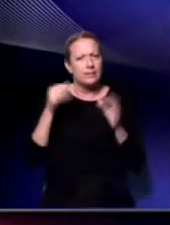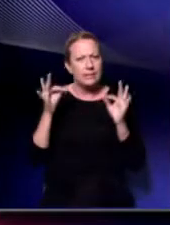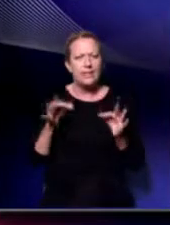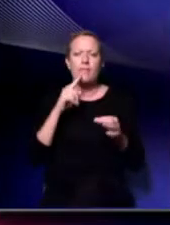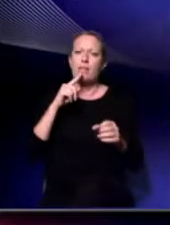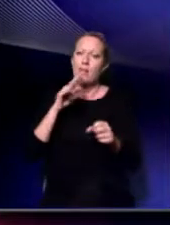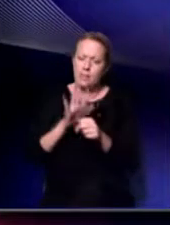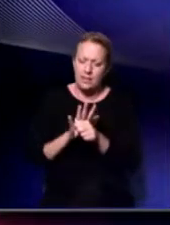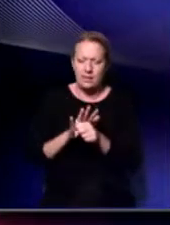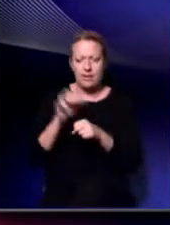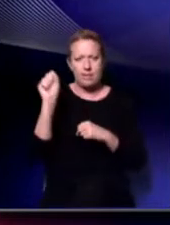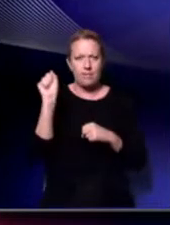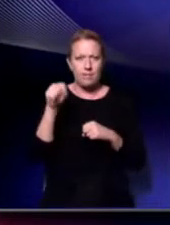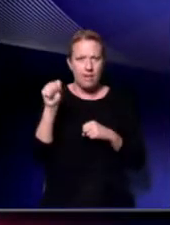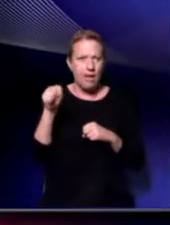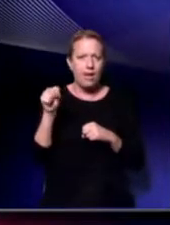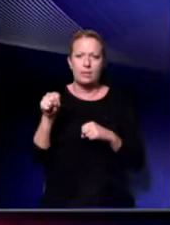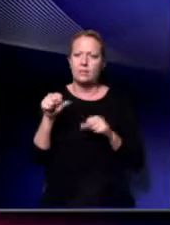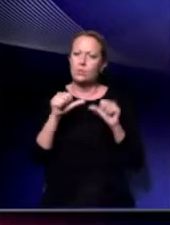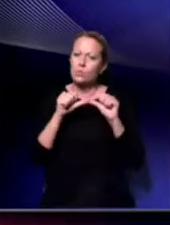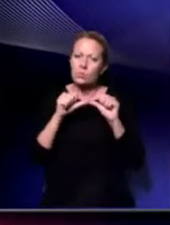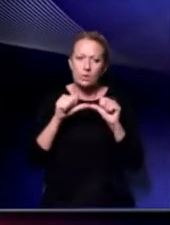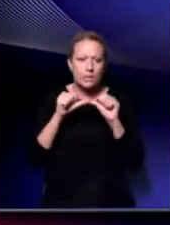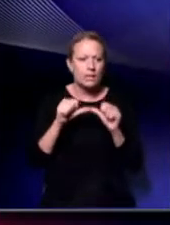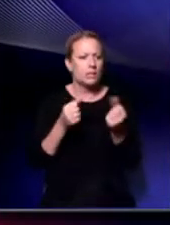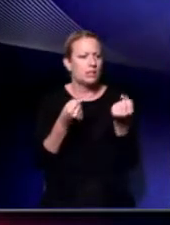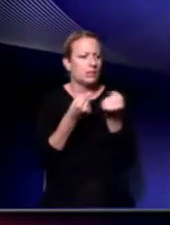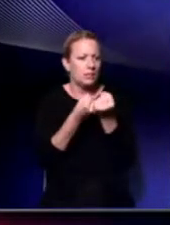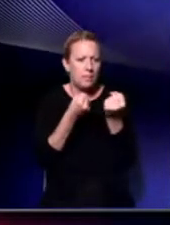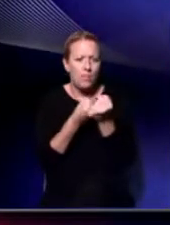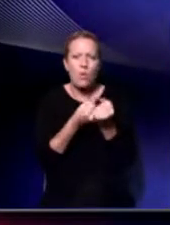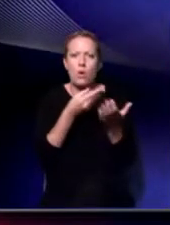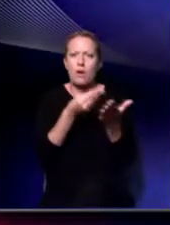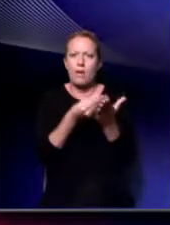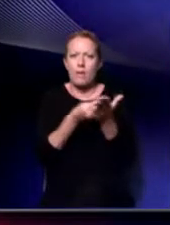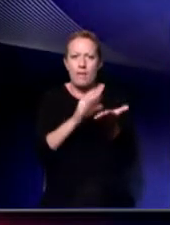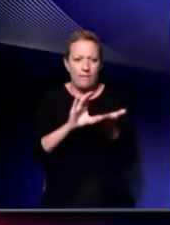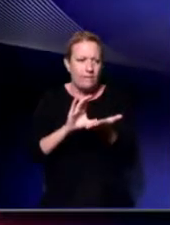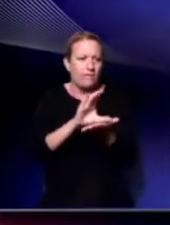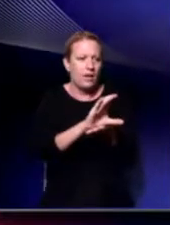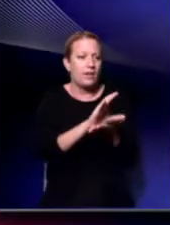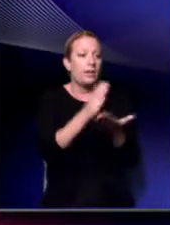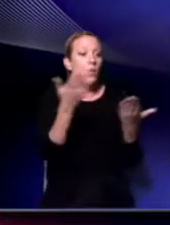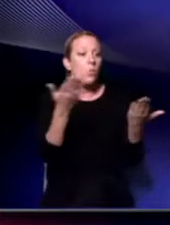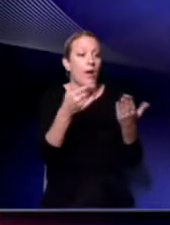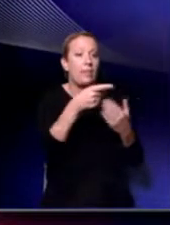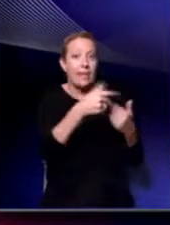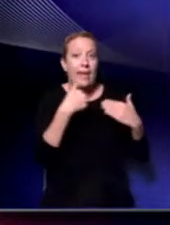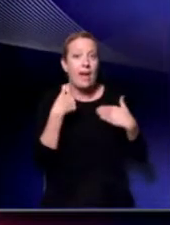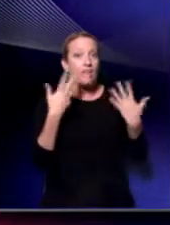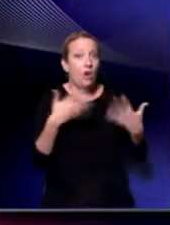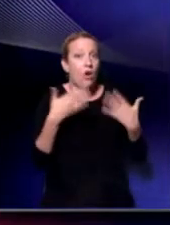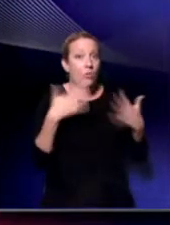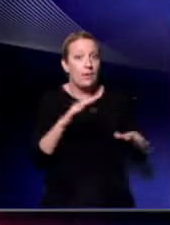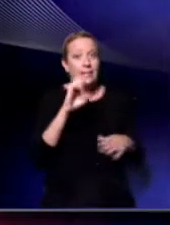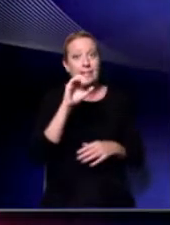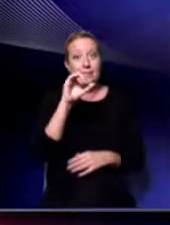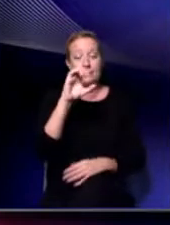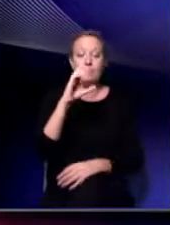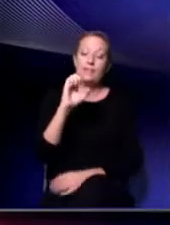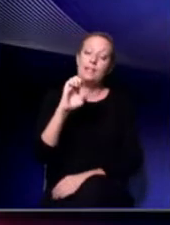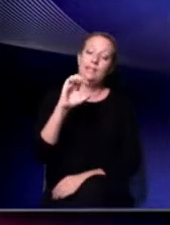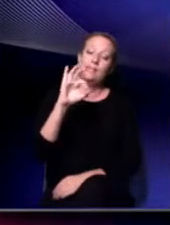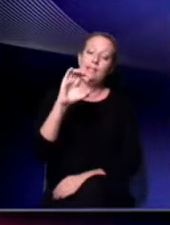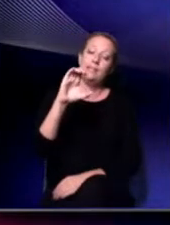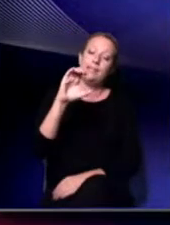to continuing the funding and the support that we have currently for the Early Childhood Family Education